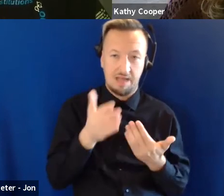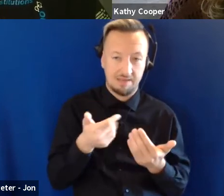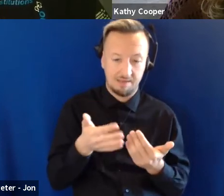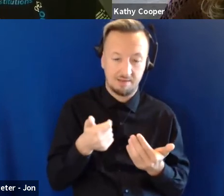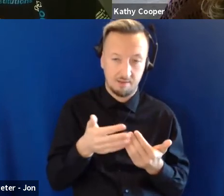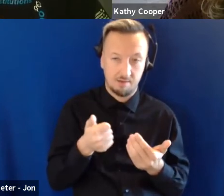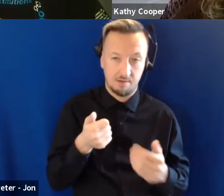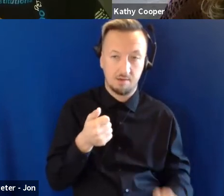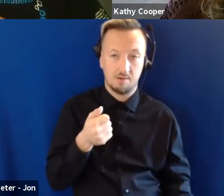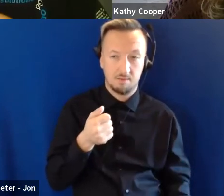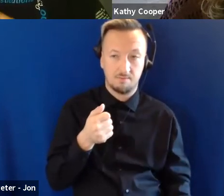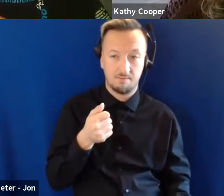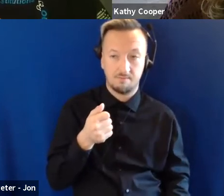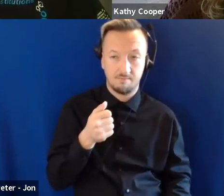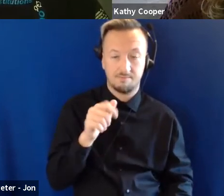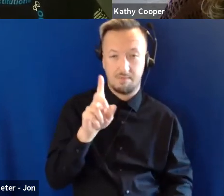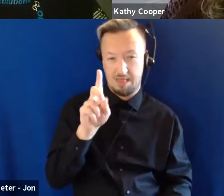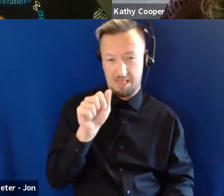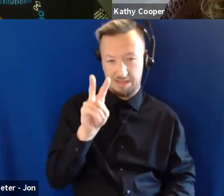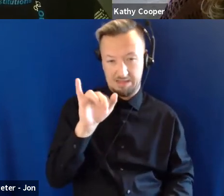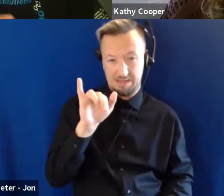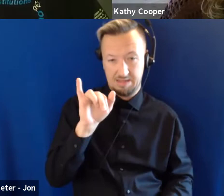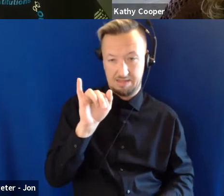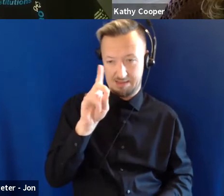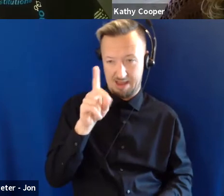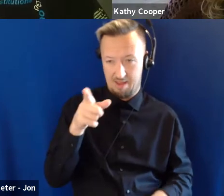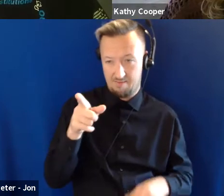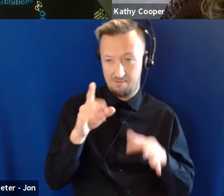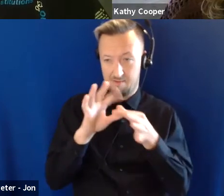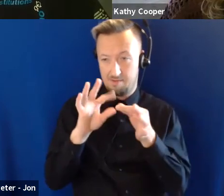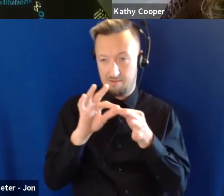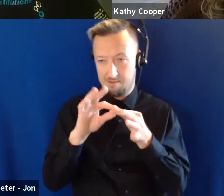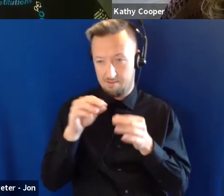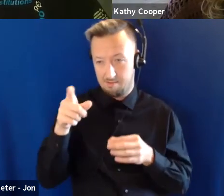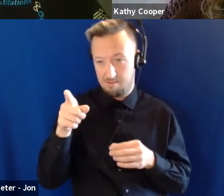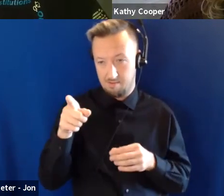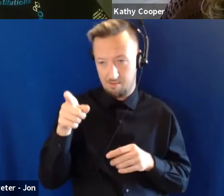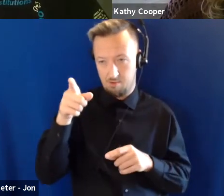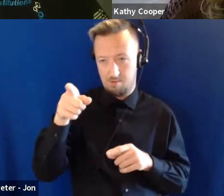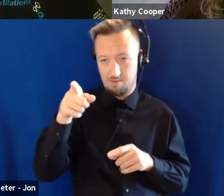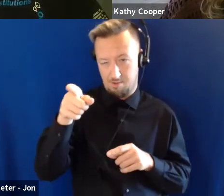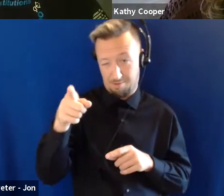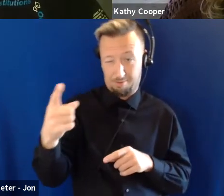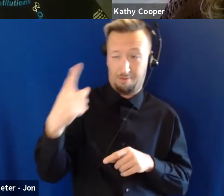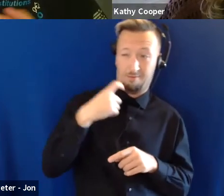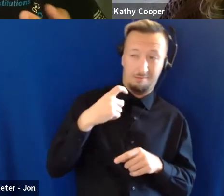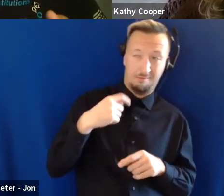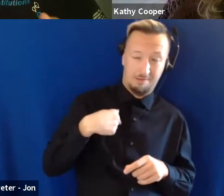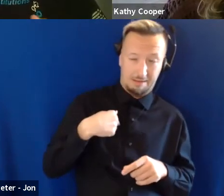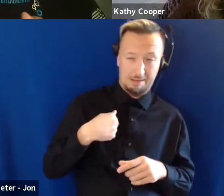that's, David, I think you probably reached right in there and put your finger on a nerve with that question.